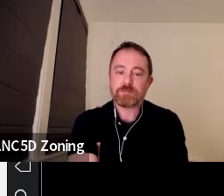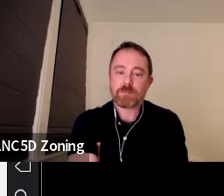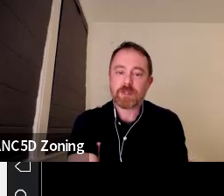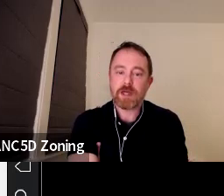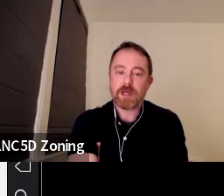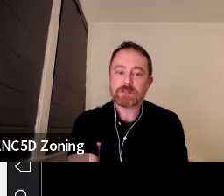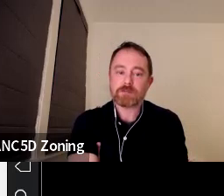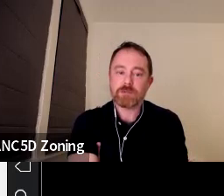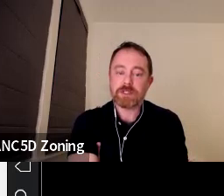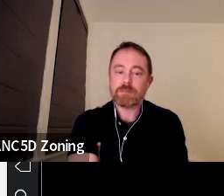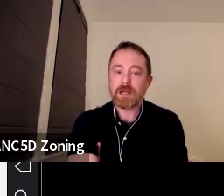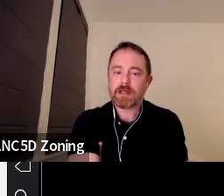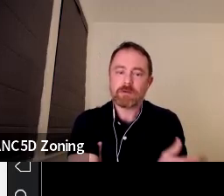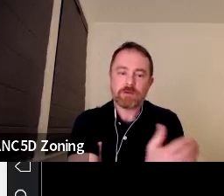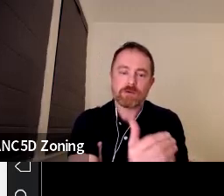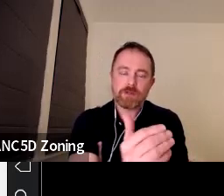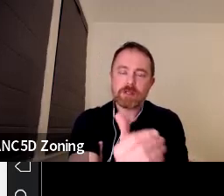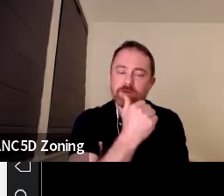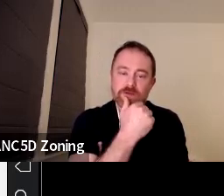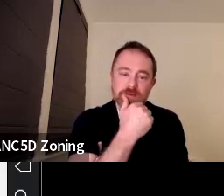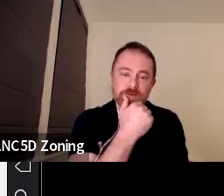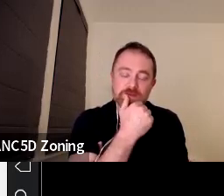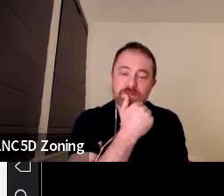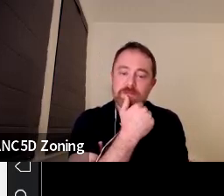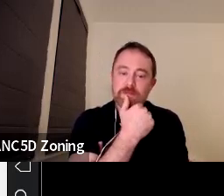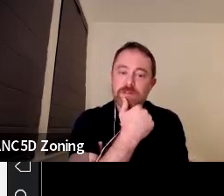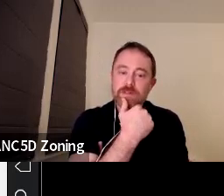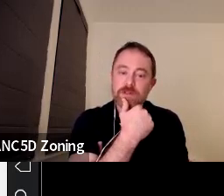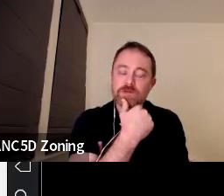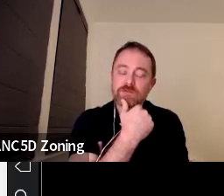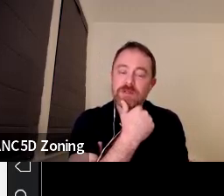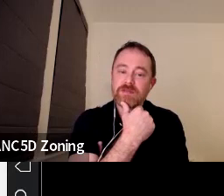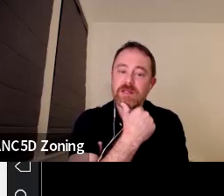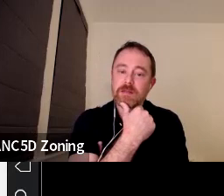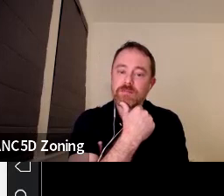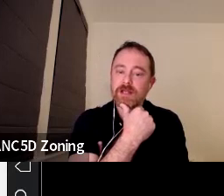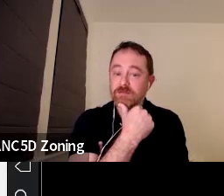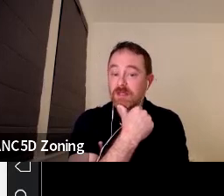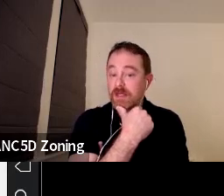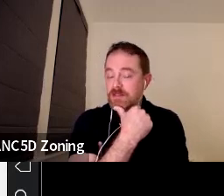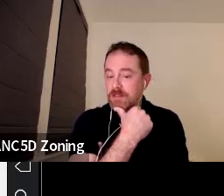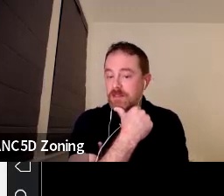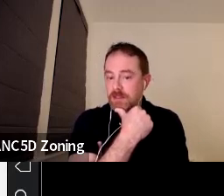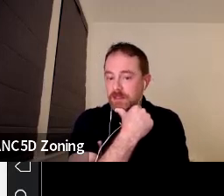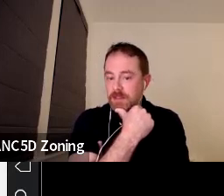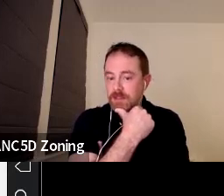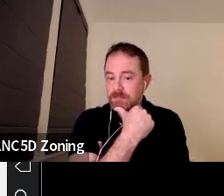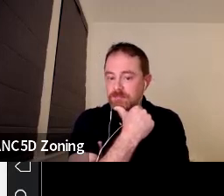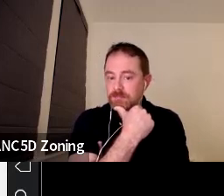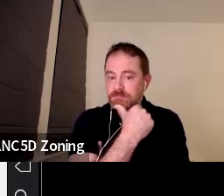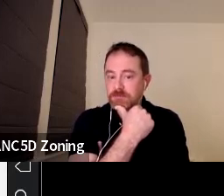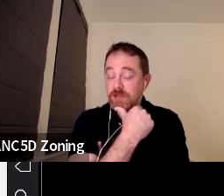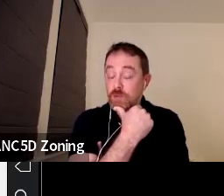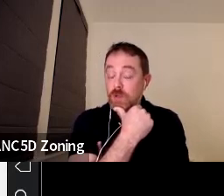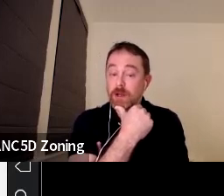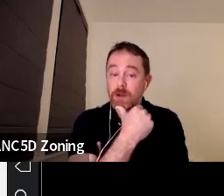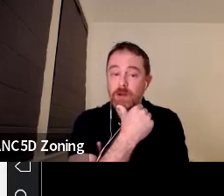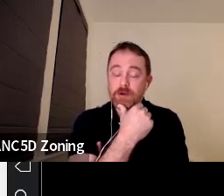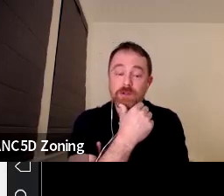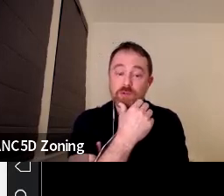additions that really impact. Now you're on the north side, so it doesn't really have that impact of the light. In